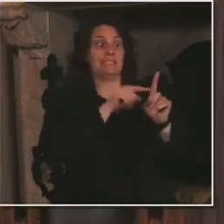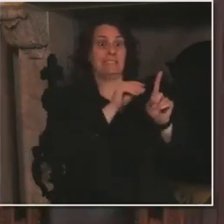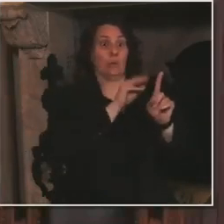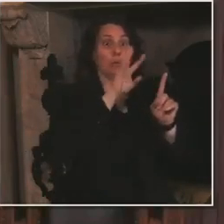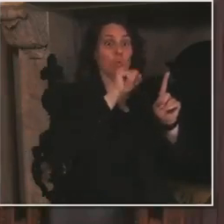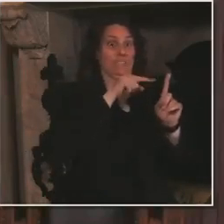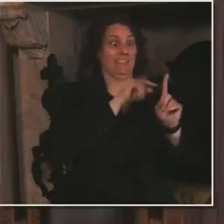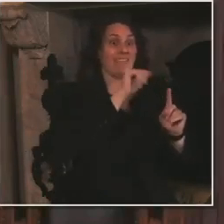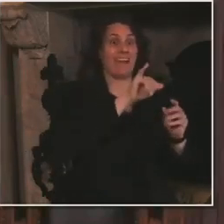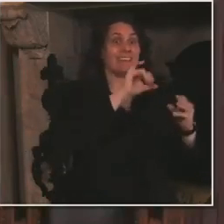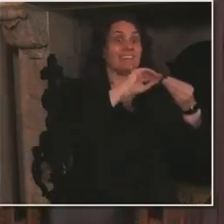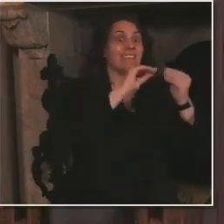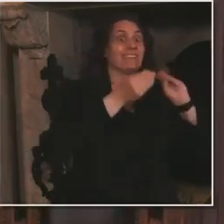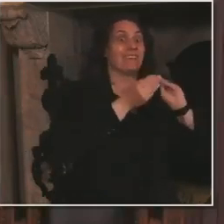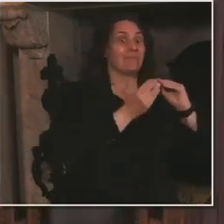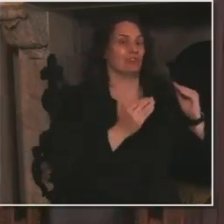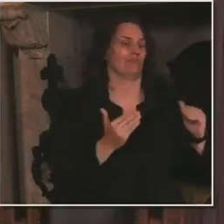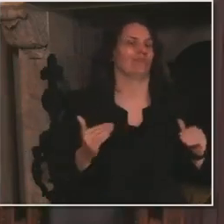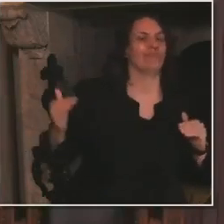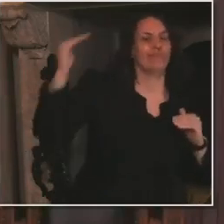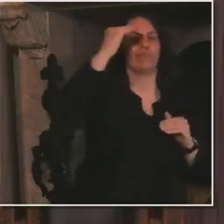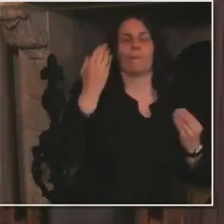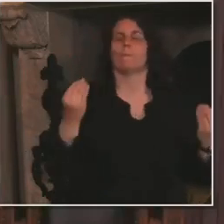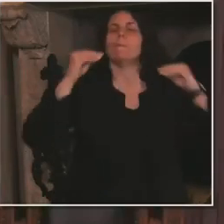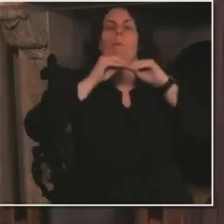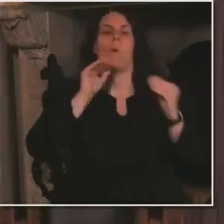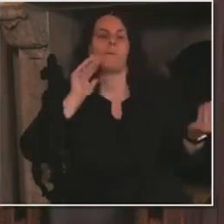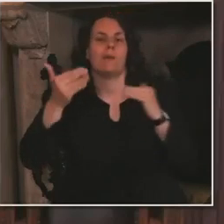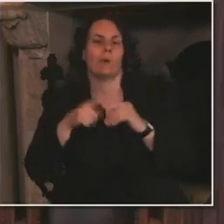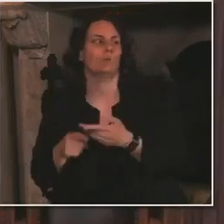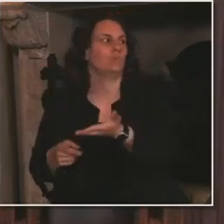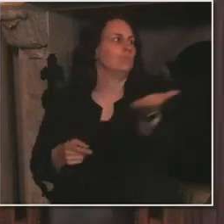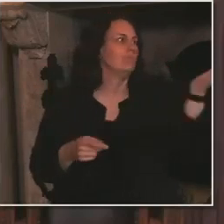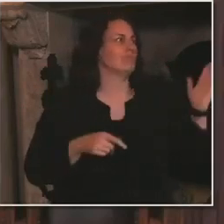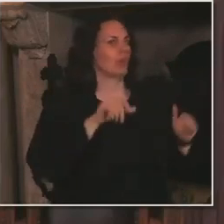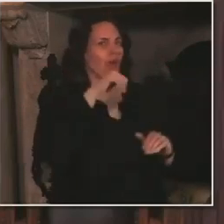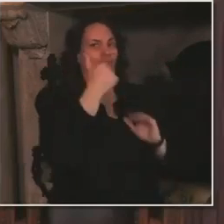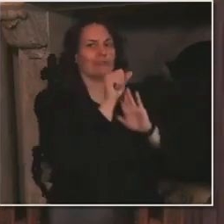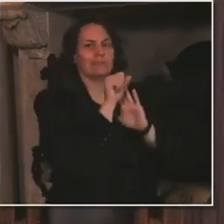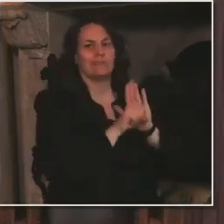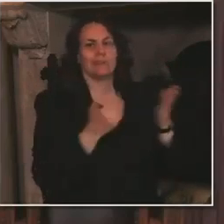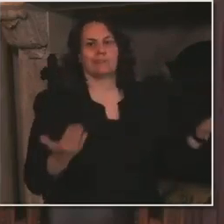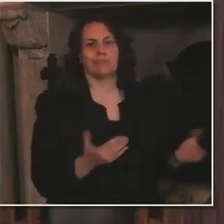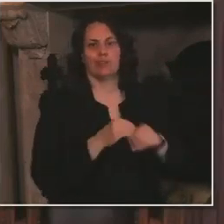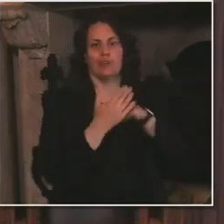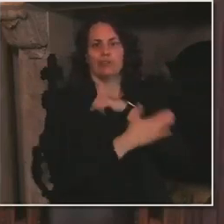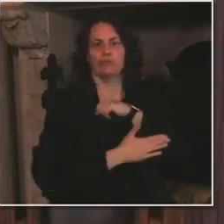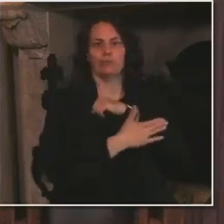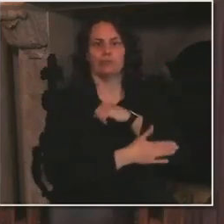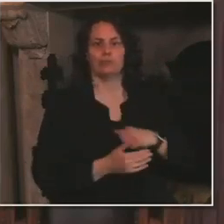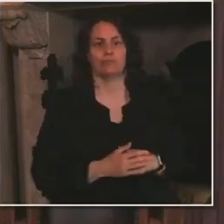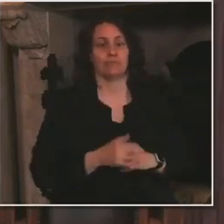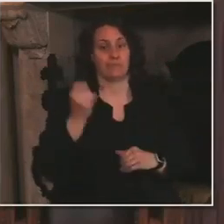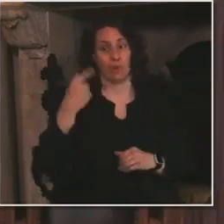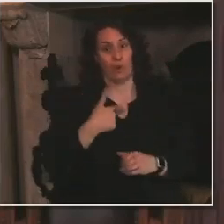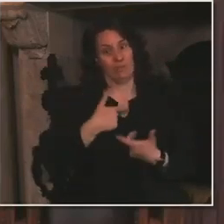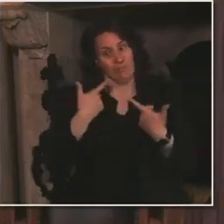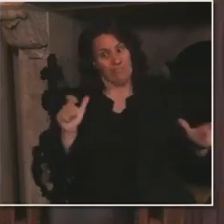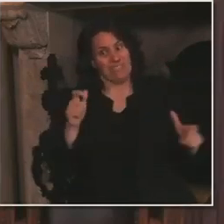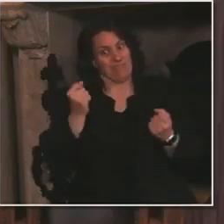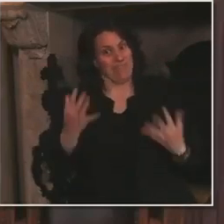is much larger than most other states in the country, or many other states in the country. And that decision was made because we felt some of